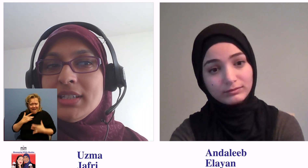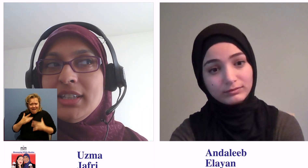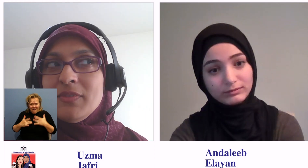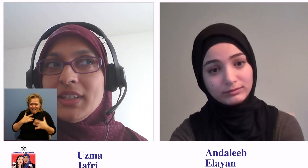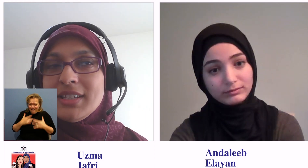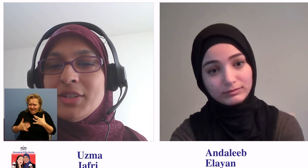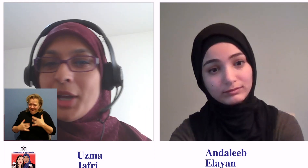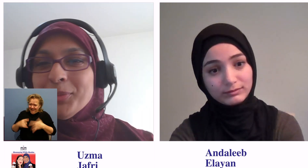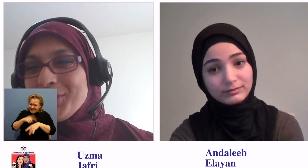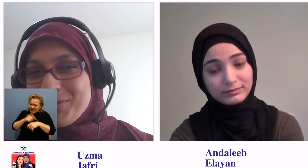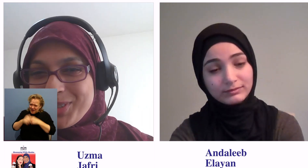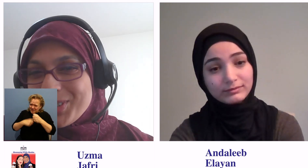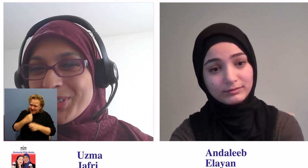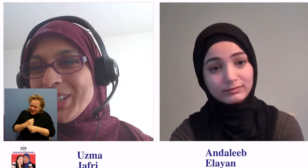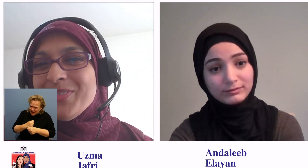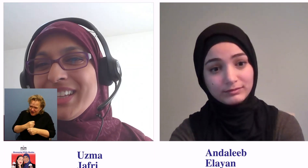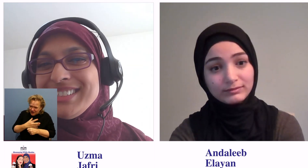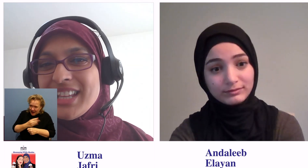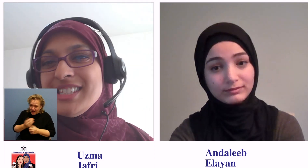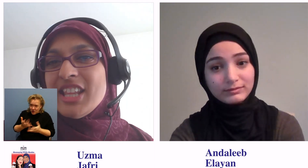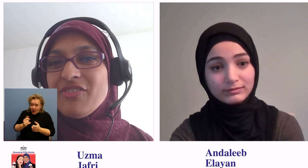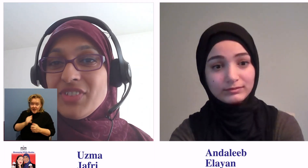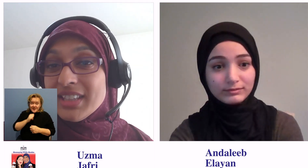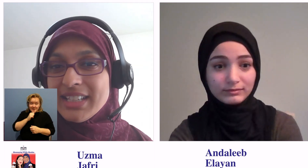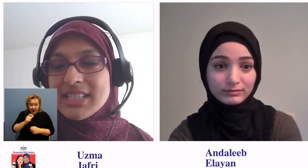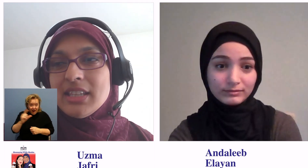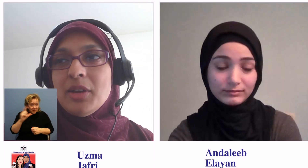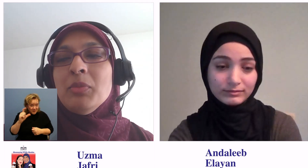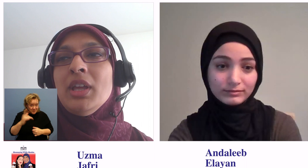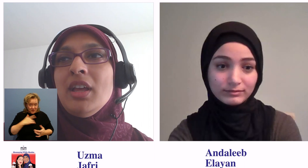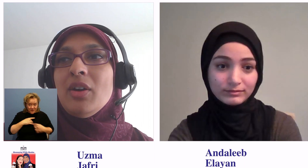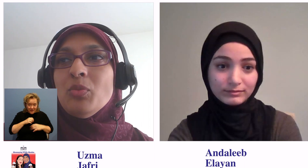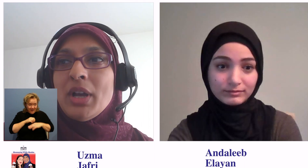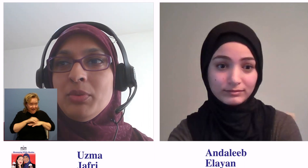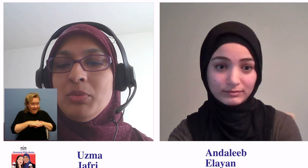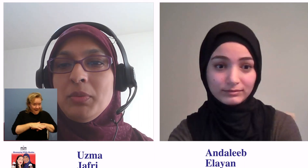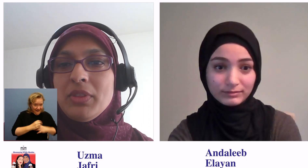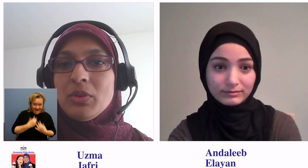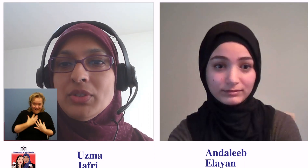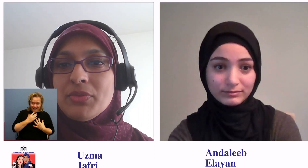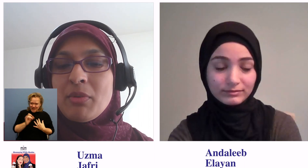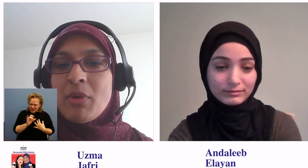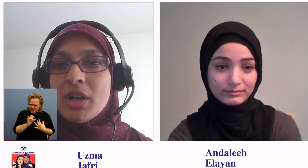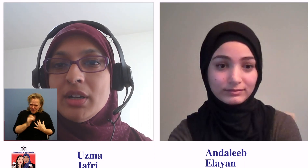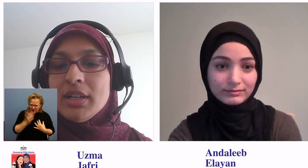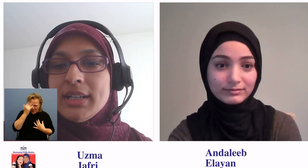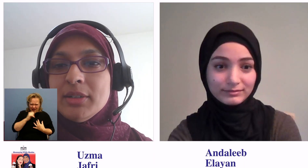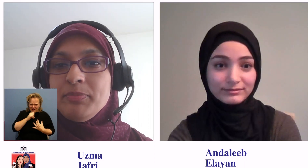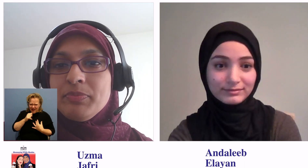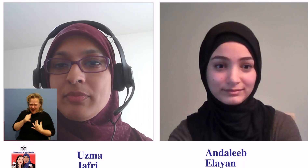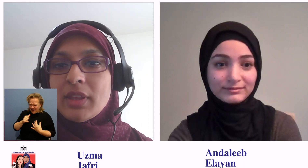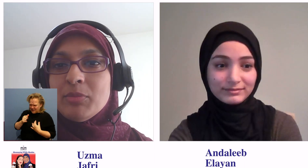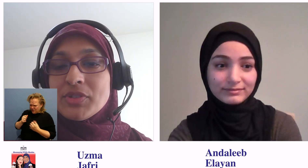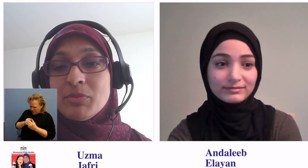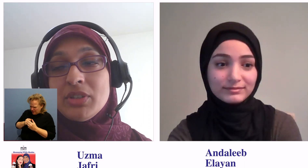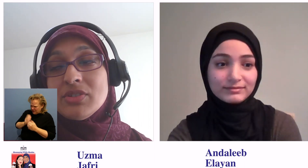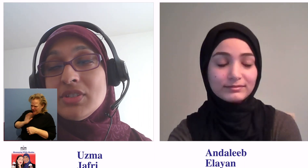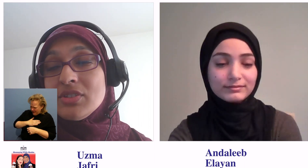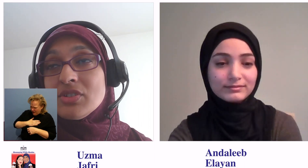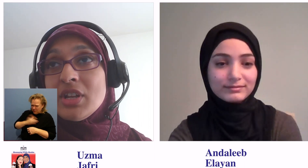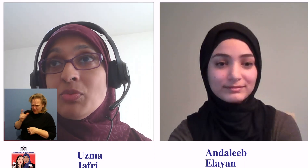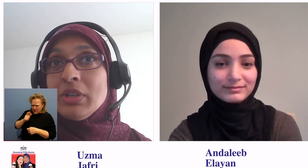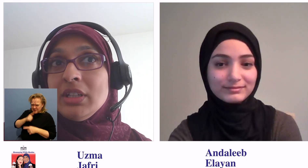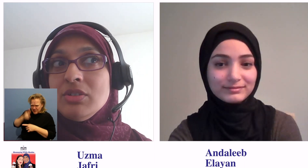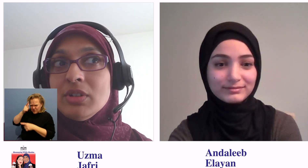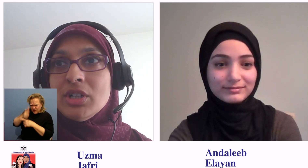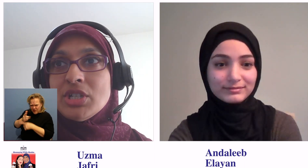you want to give that to non-Muslims too, and give that sense and that feeling to them. Why would we withhold it from our, um, Muslim brothers